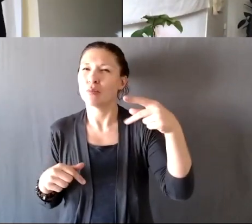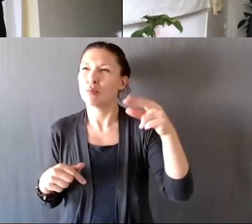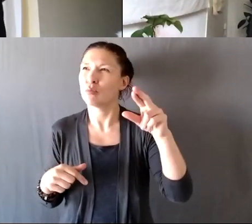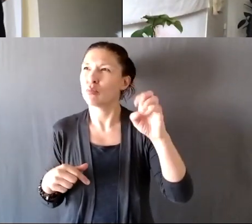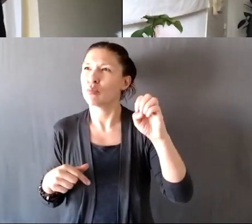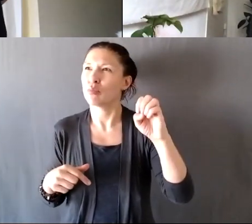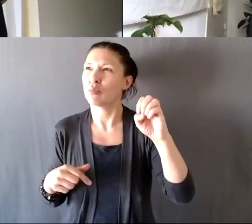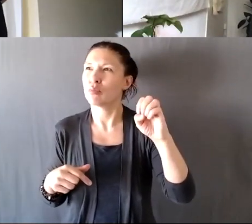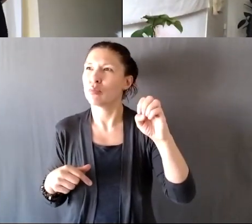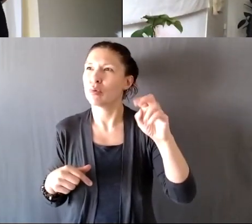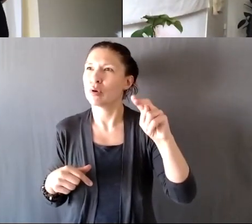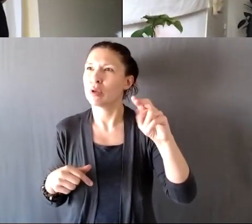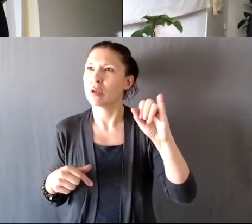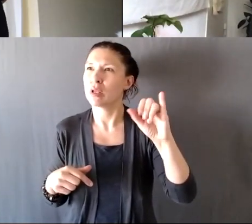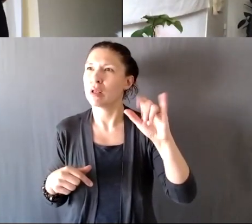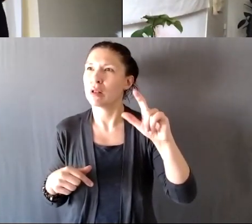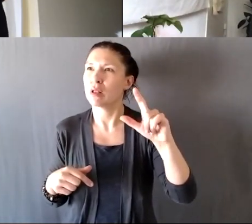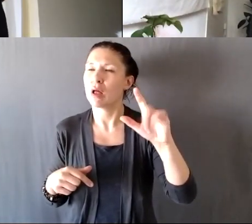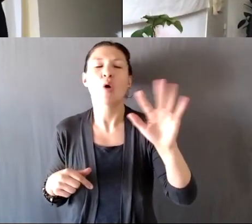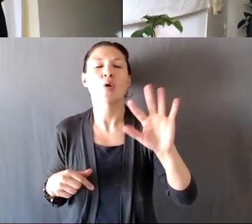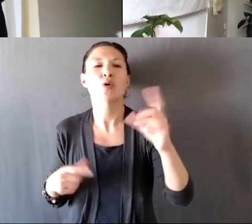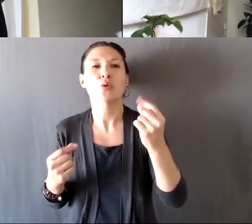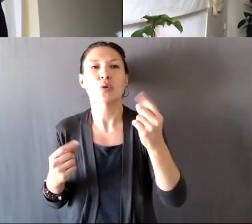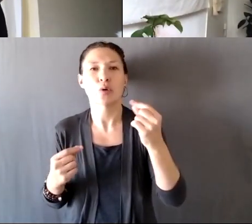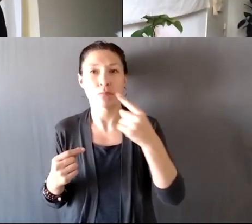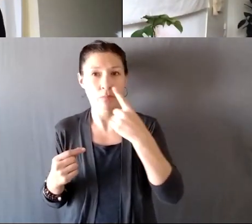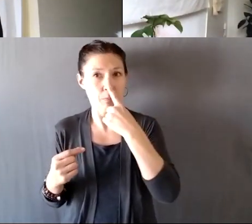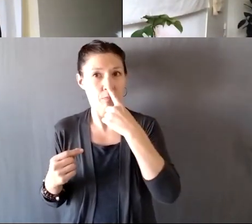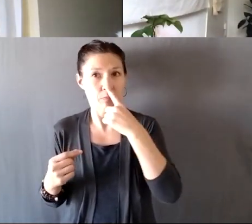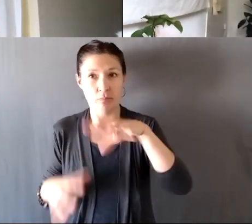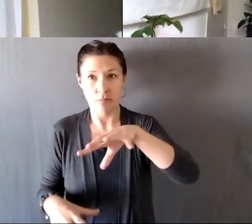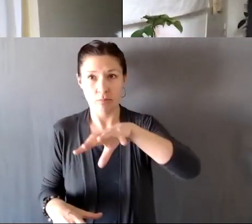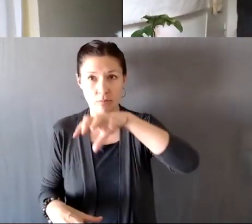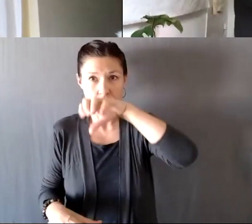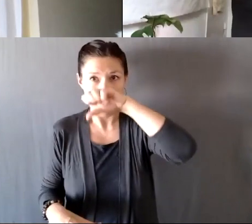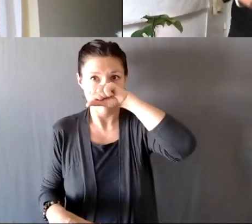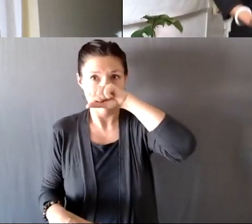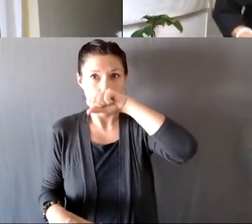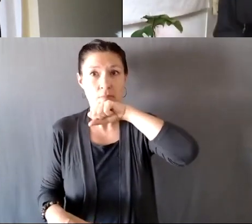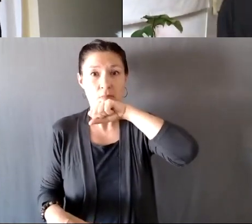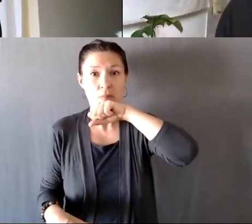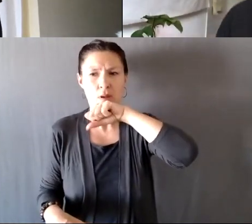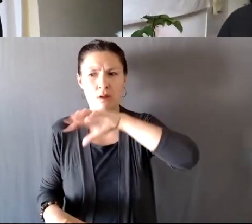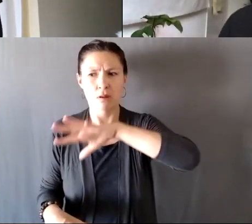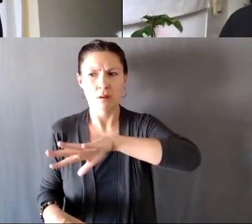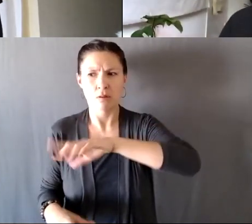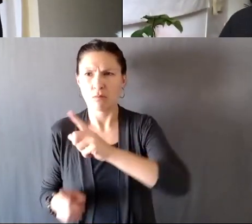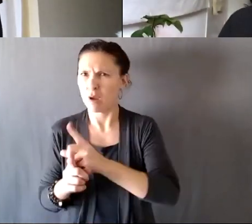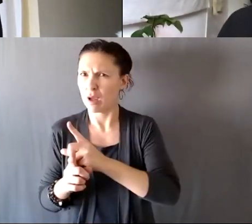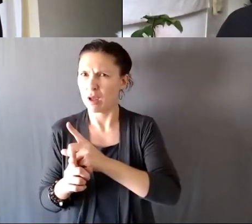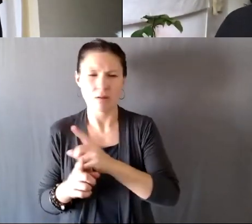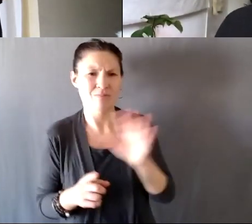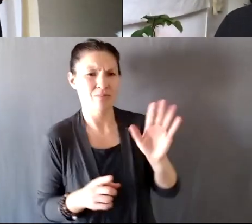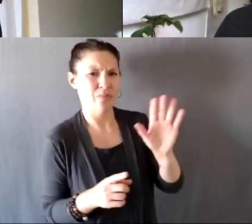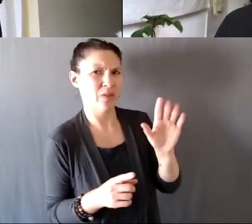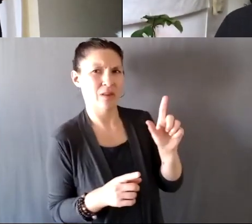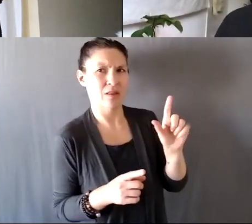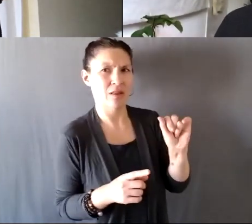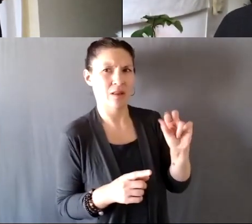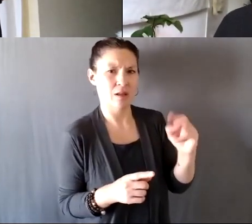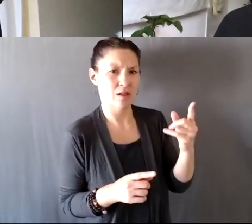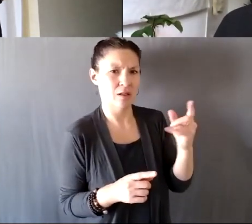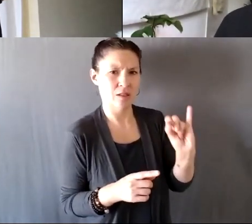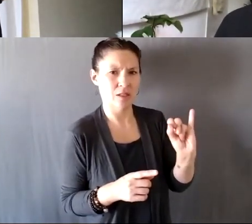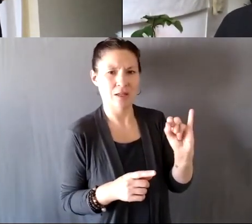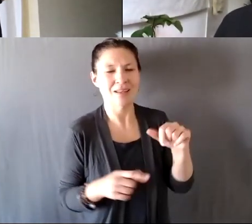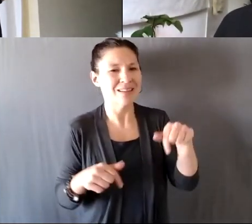be breathing in through the nose, and you can breathe out through the mouth. No, this one we don't do